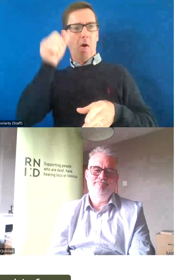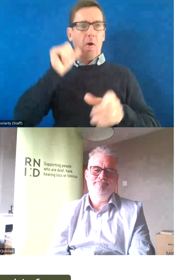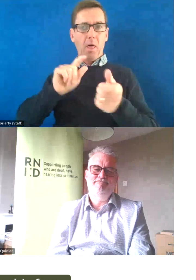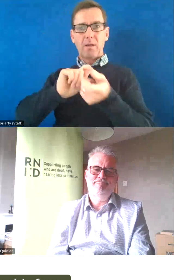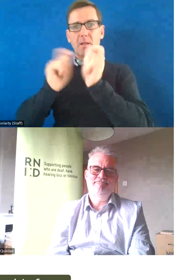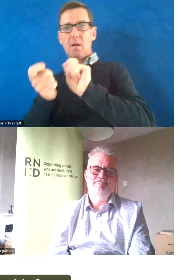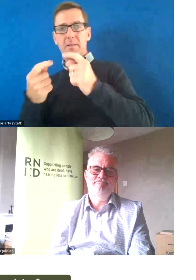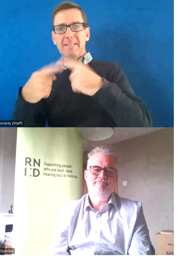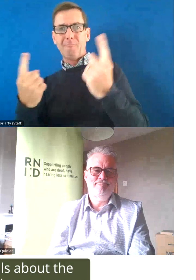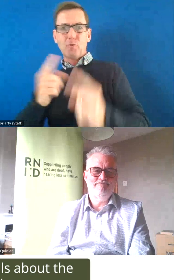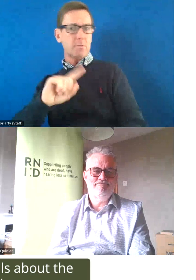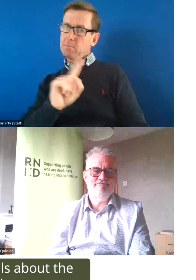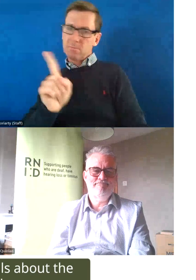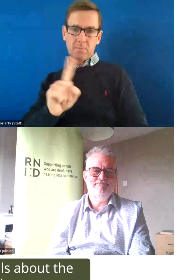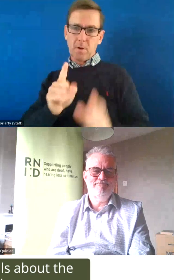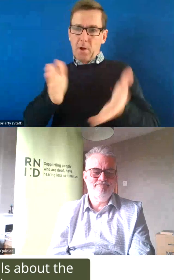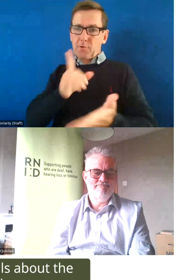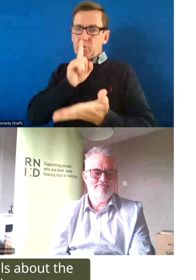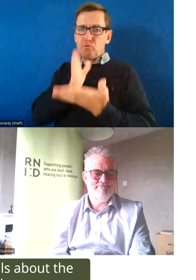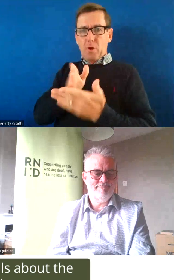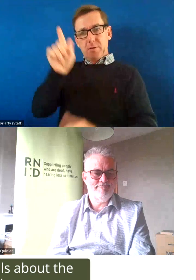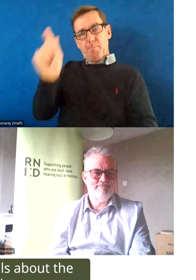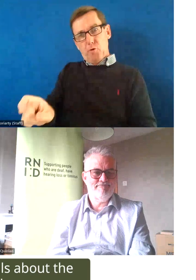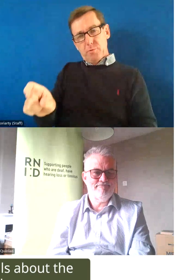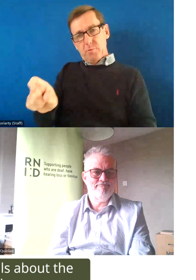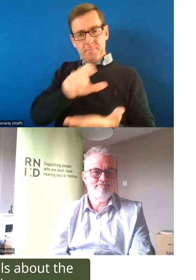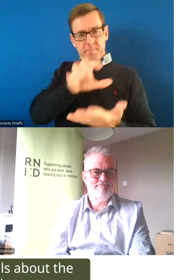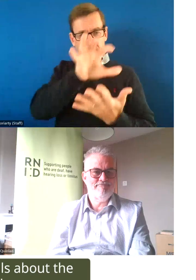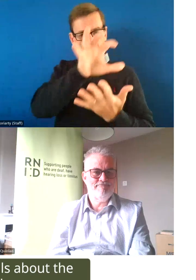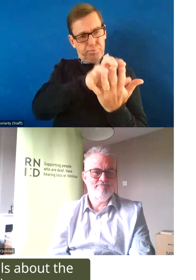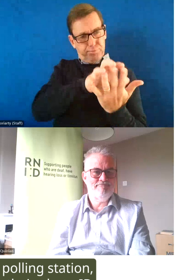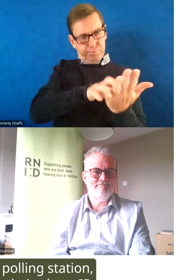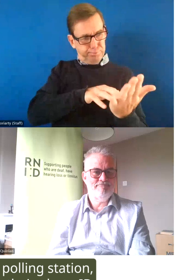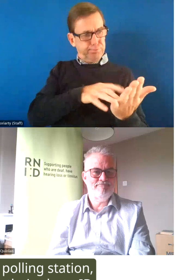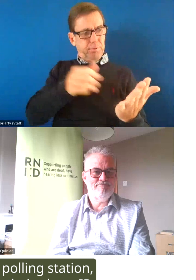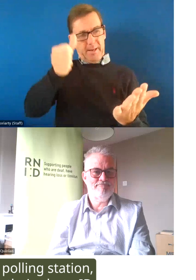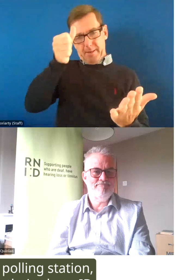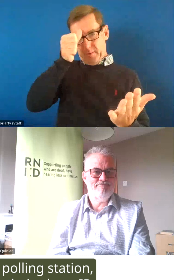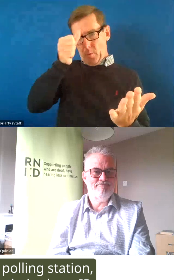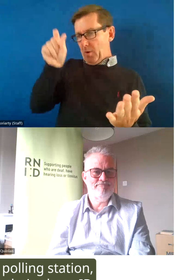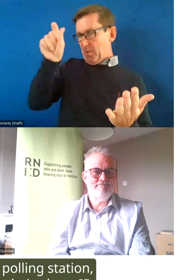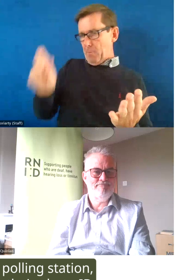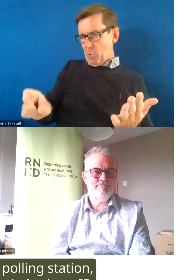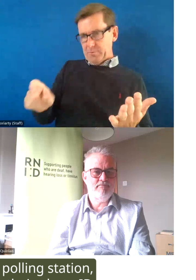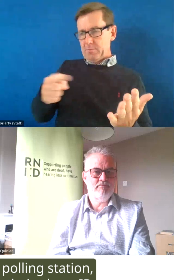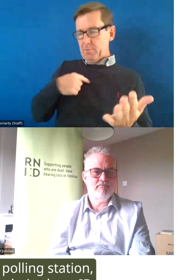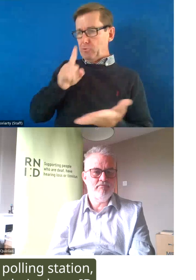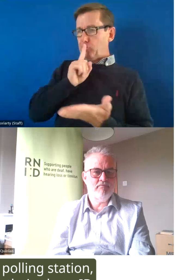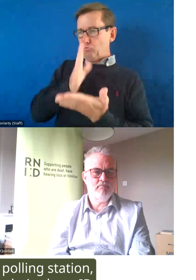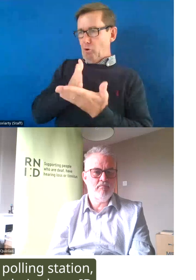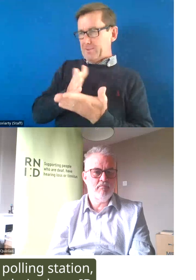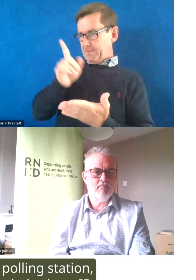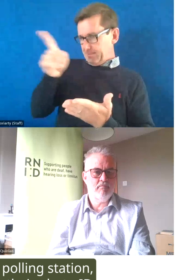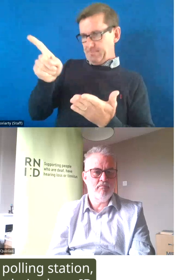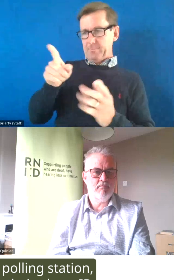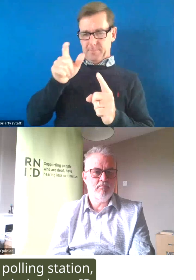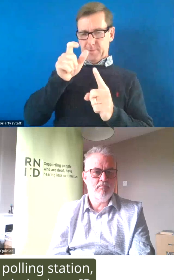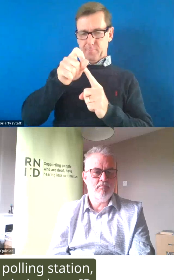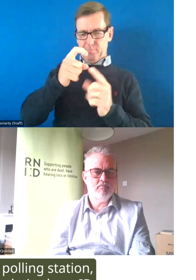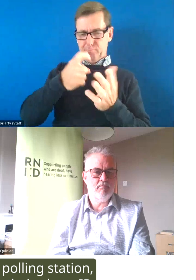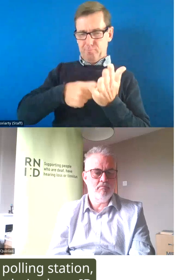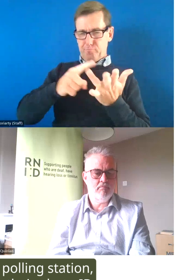So having filled in this form, giving some details about the person you want to be your proxy, when they get to the polling station, they will need to